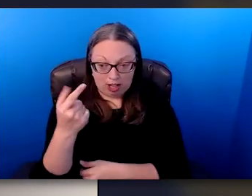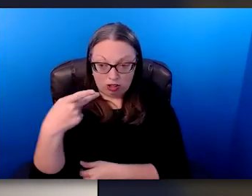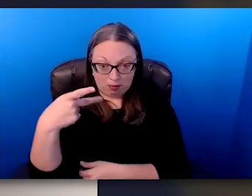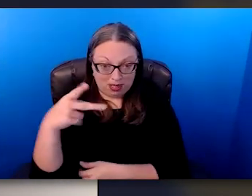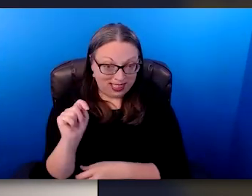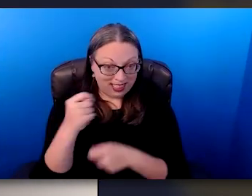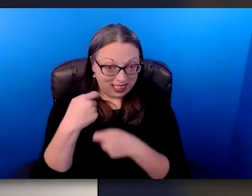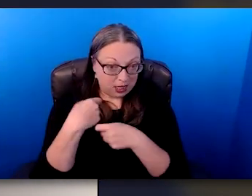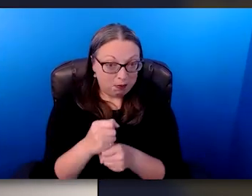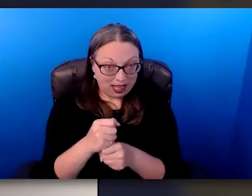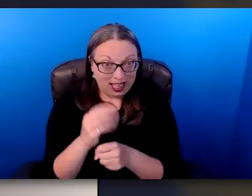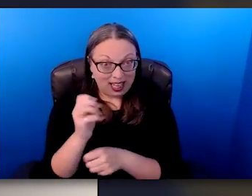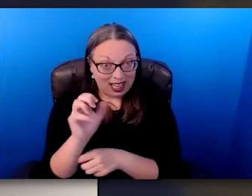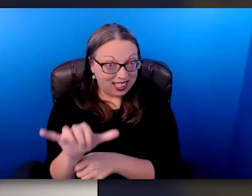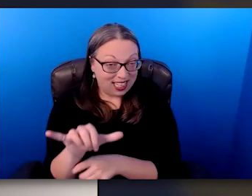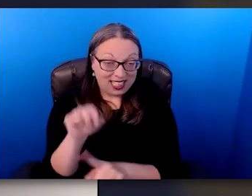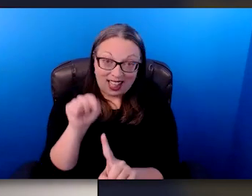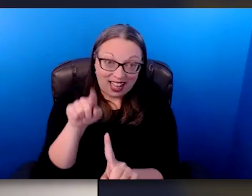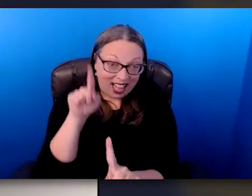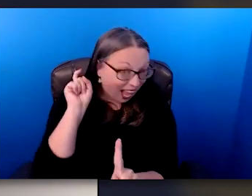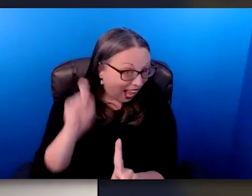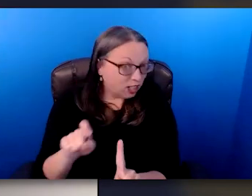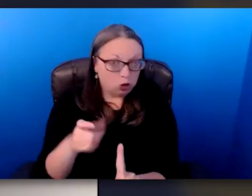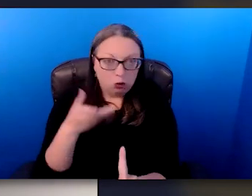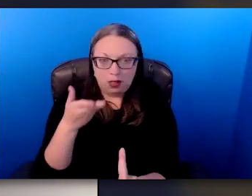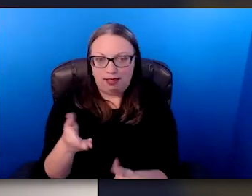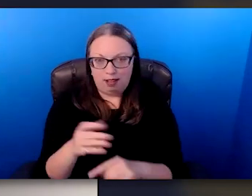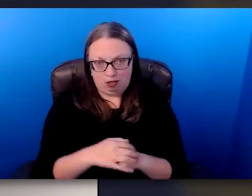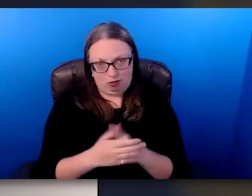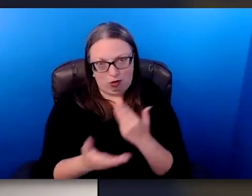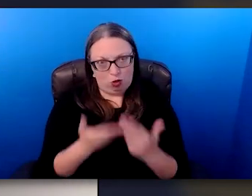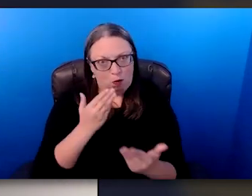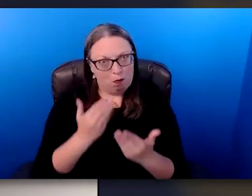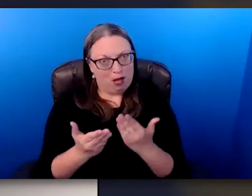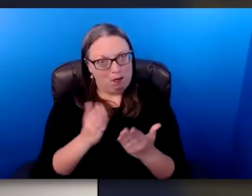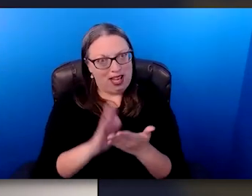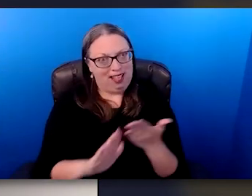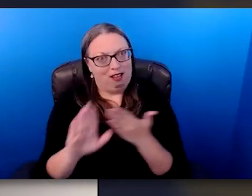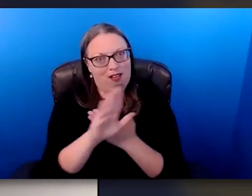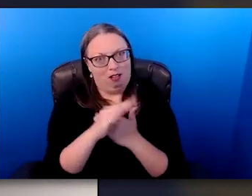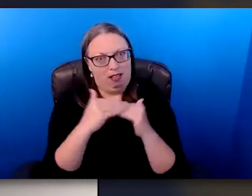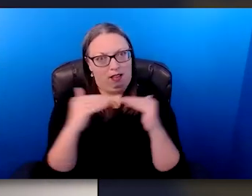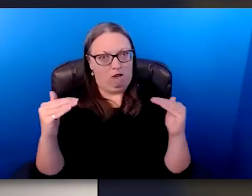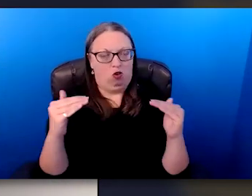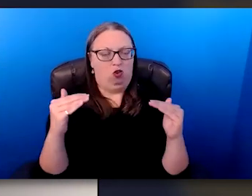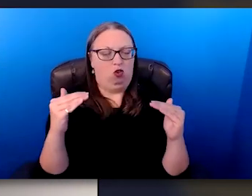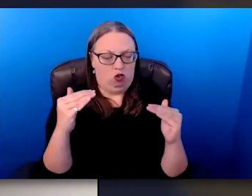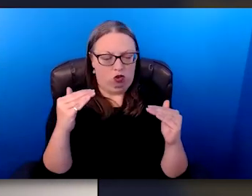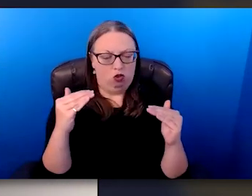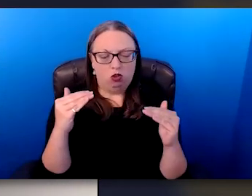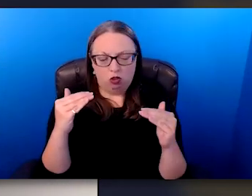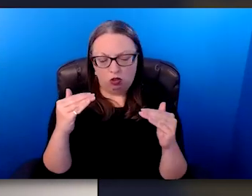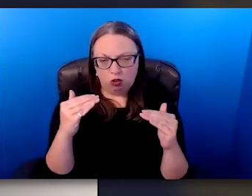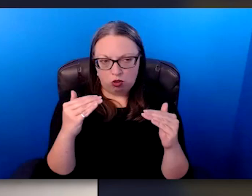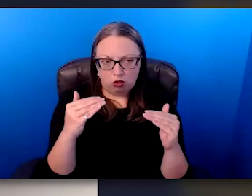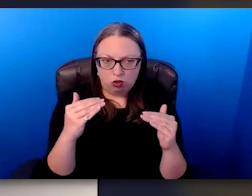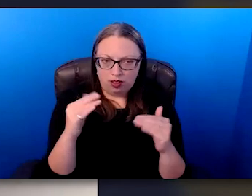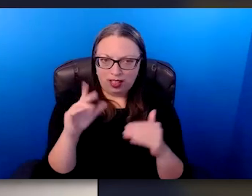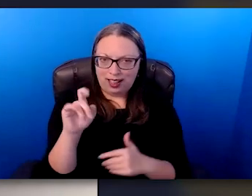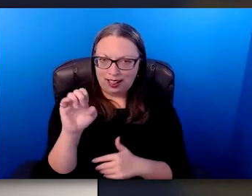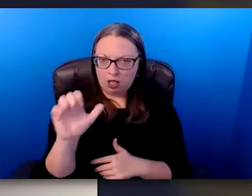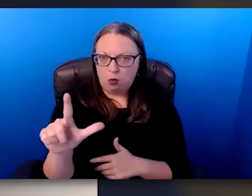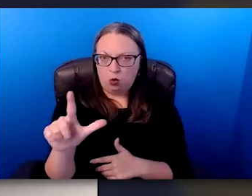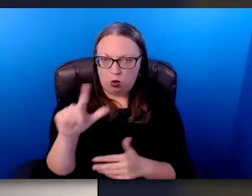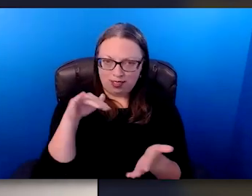have to have that as our thing. So perhaps at the institutional level, what needs to be is that liberal studies needs